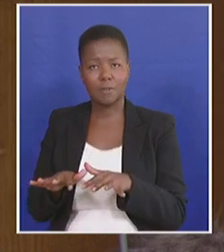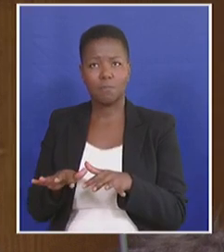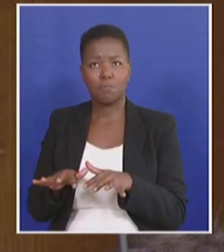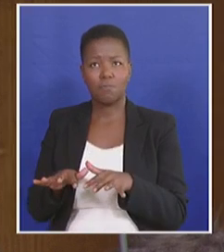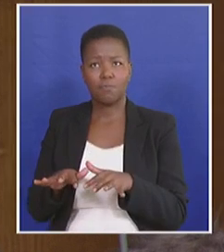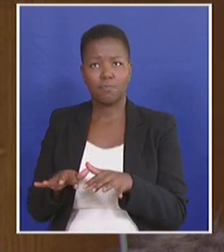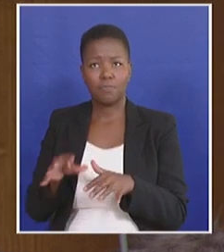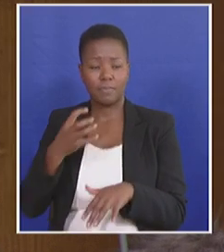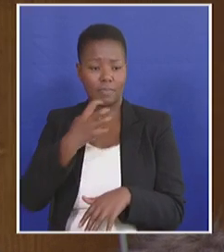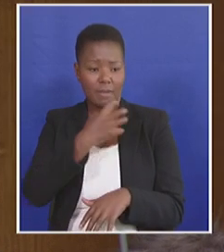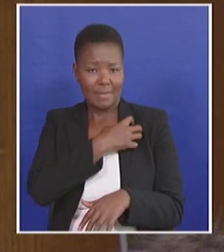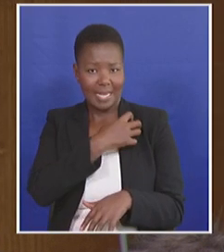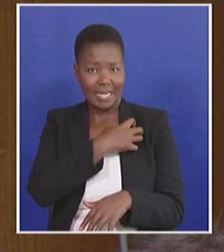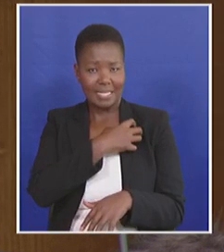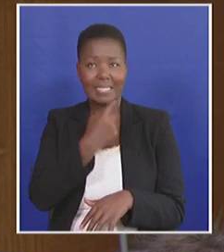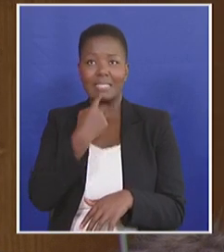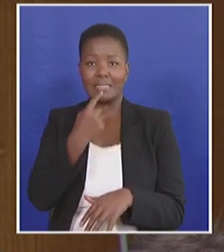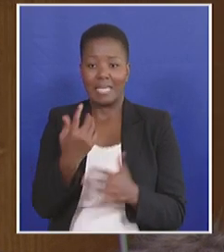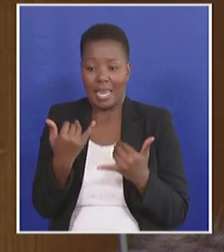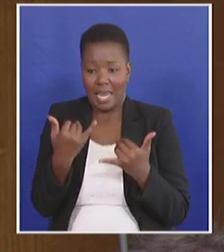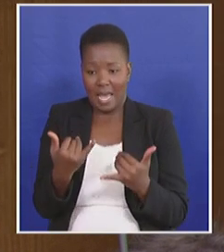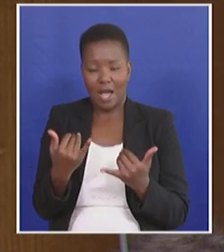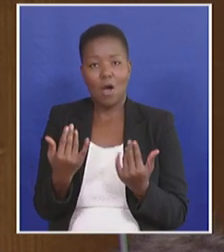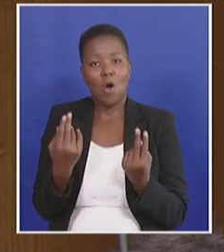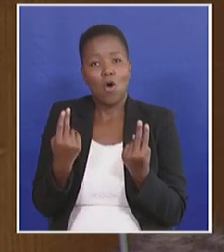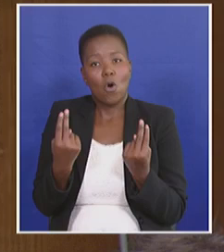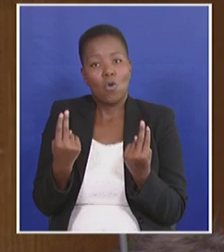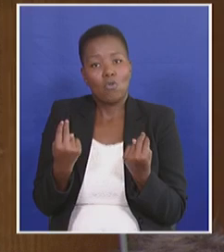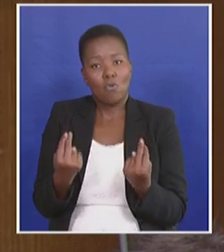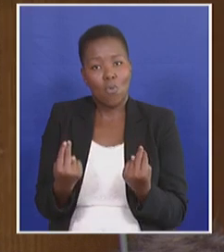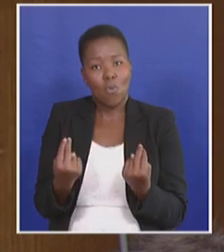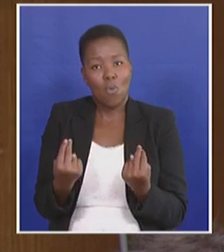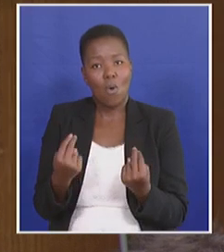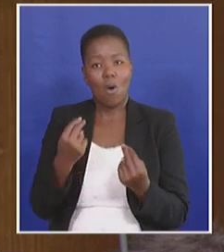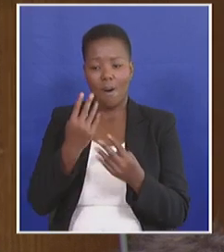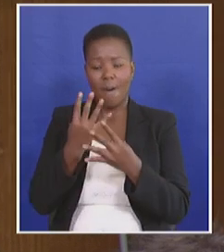The minister has set new parole conditions for Kenny Motsamai